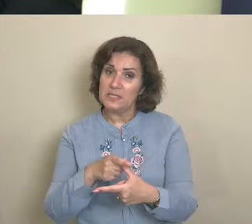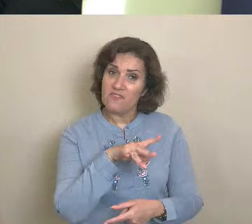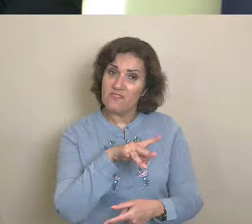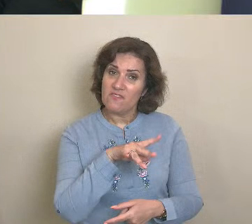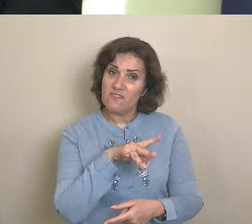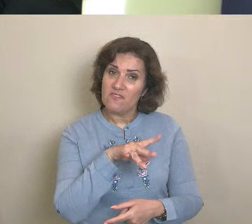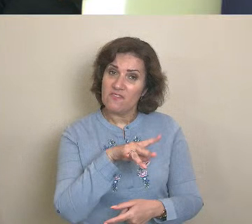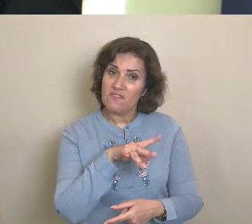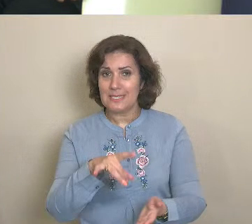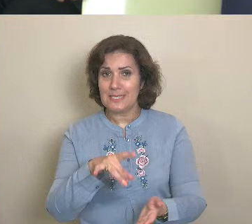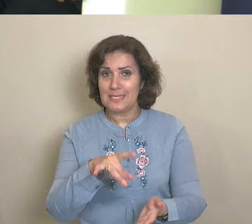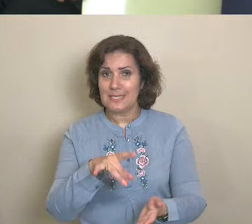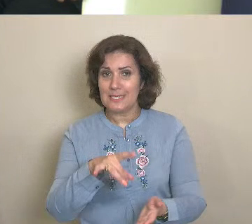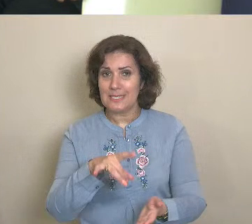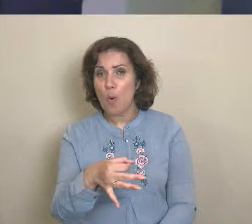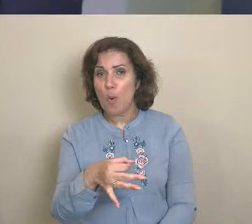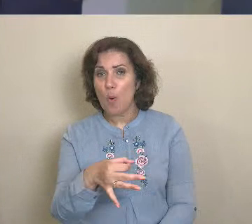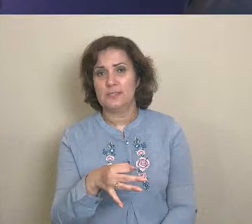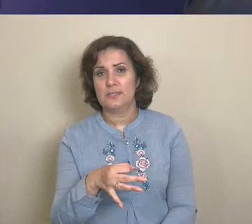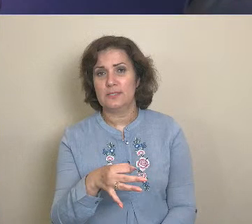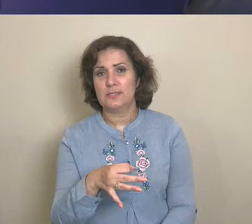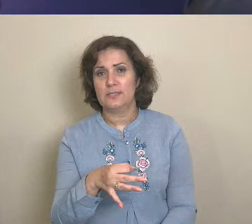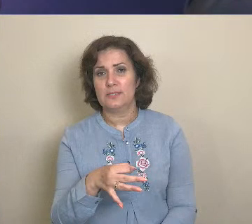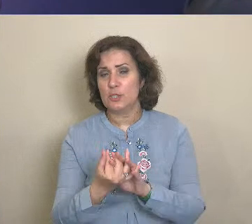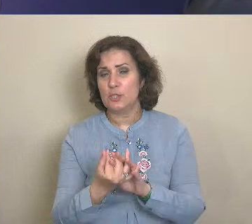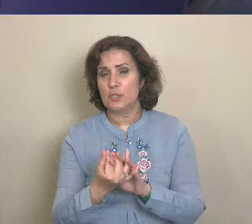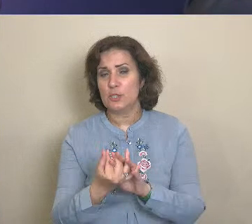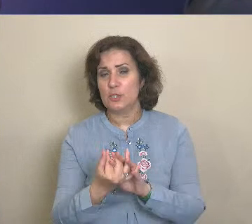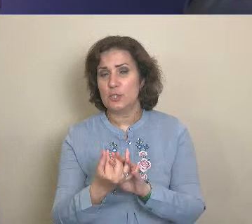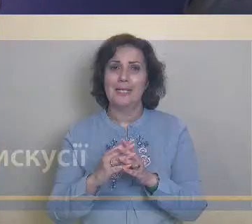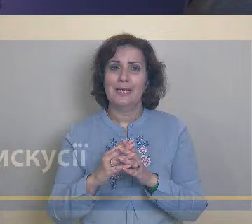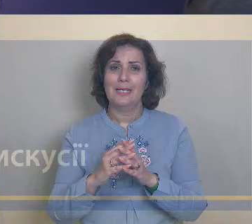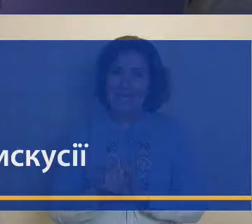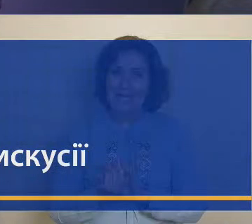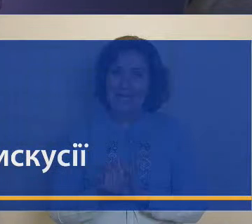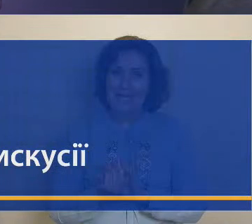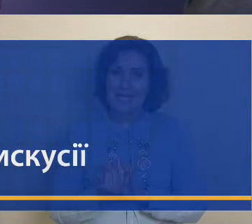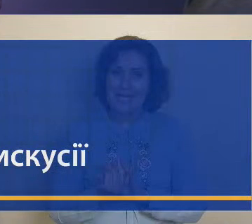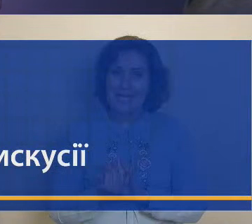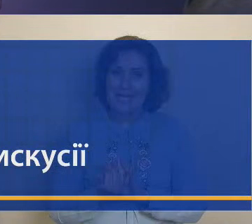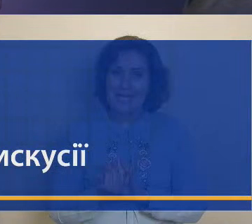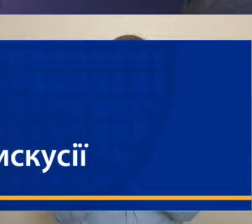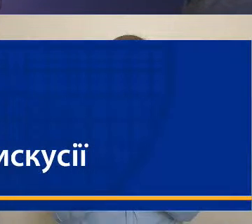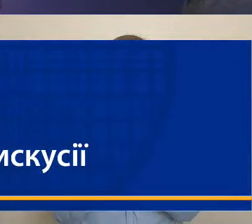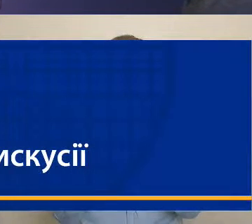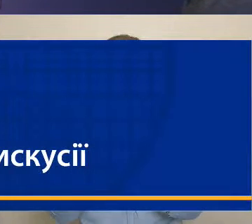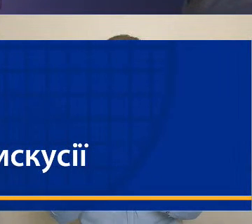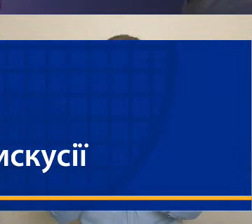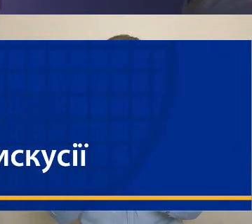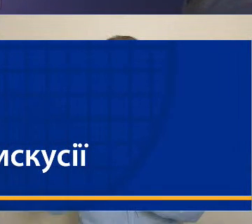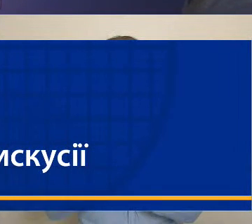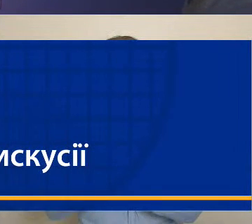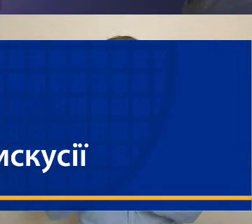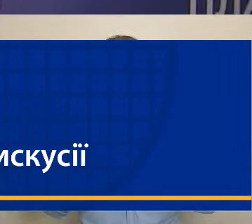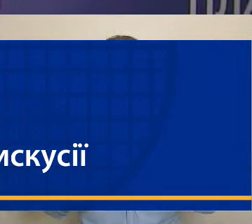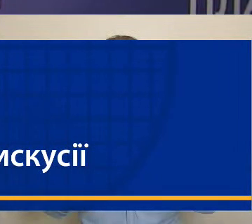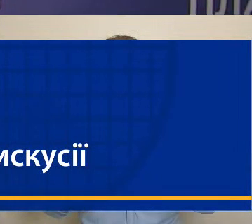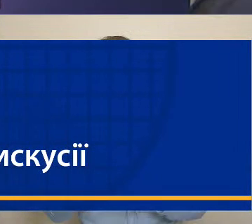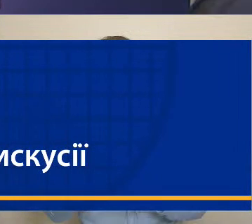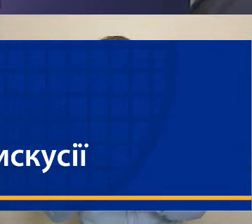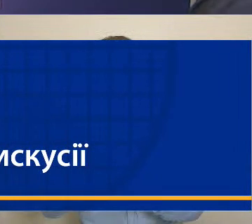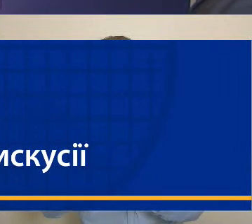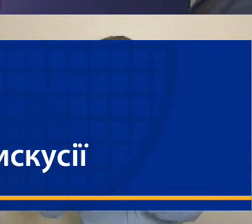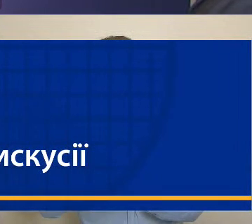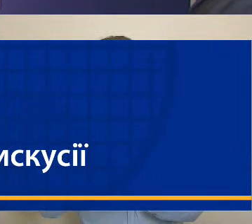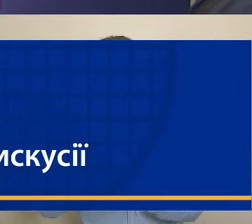that are there, but the relations between the TECs within rayon, city, village